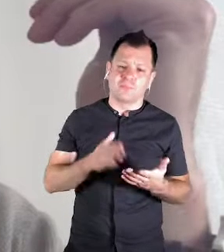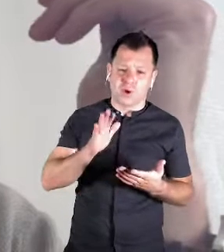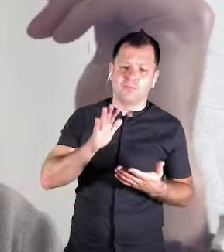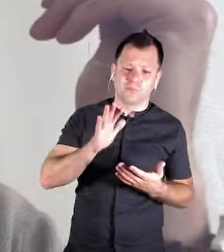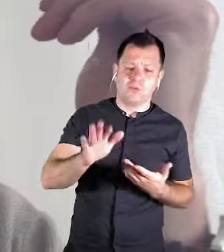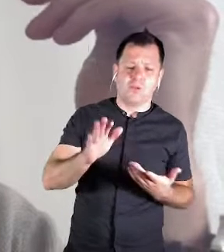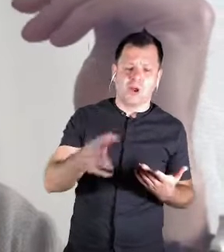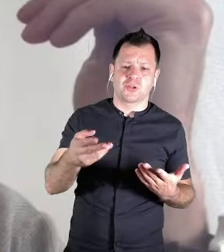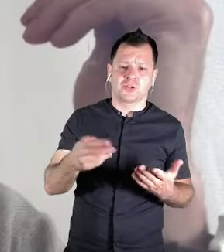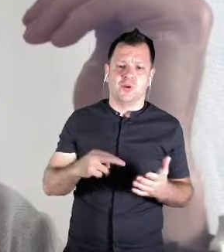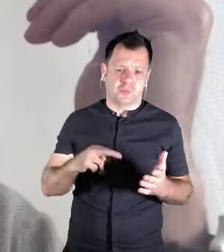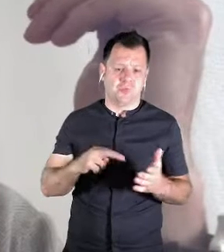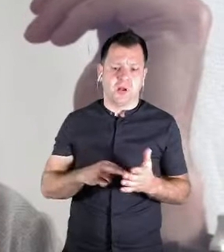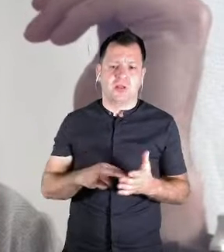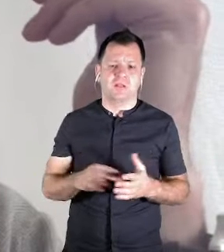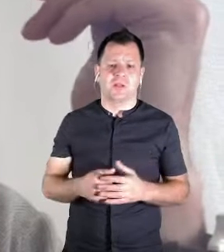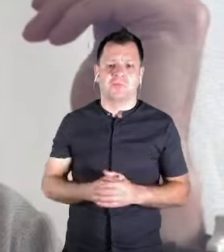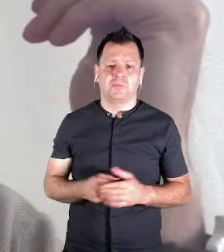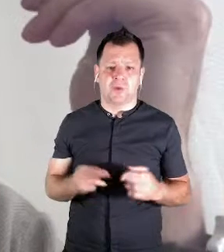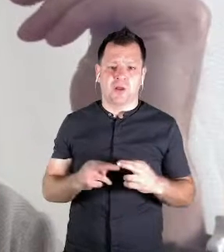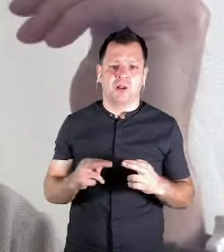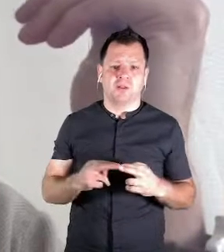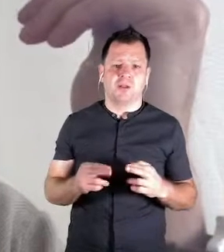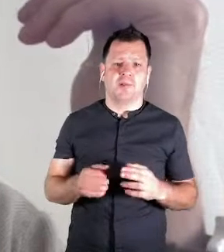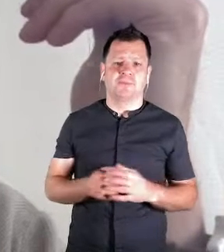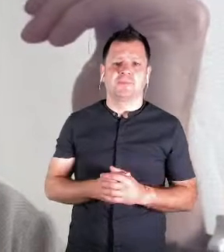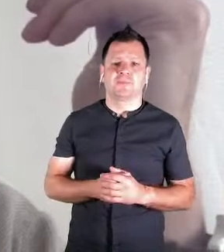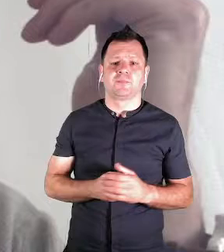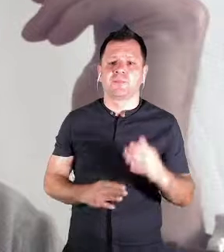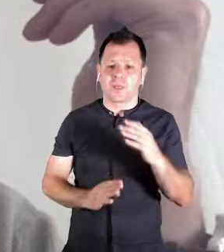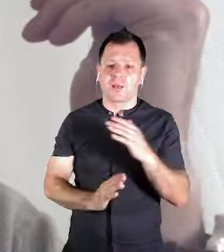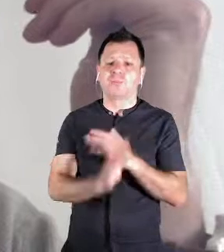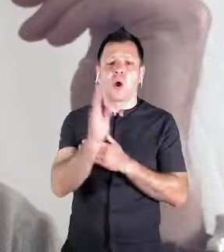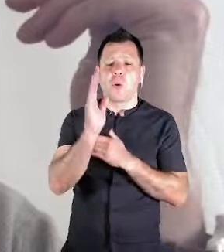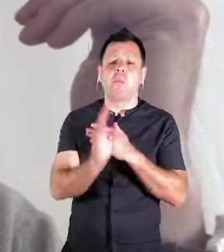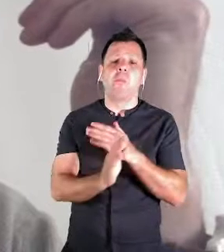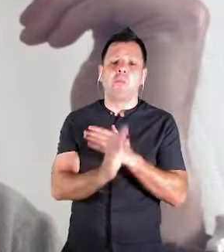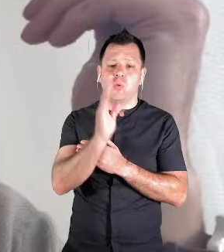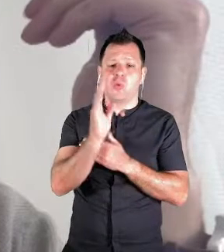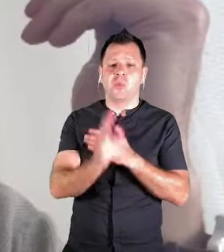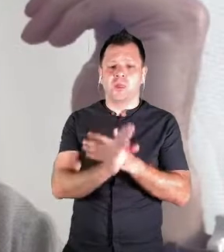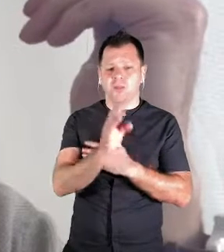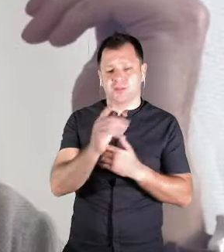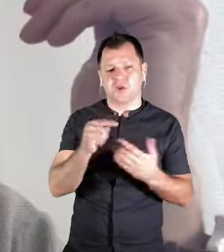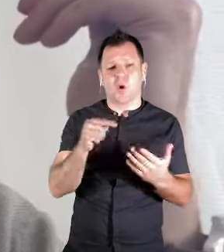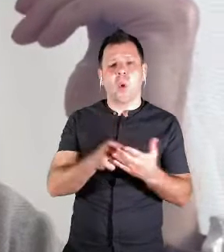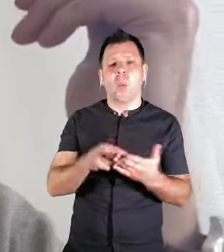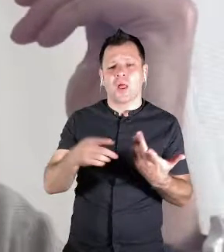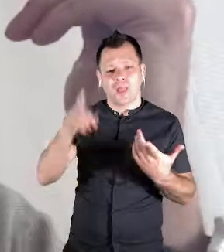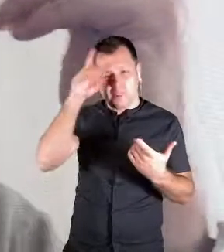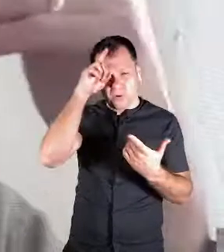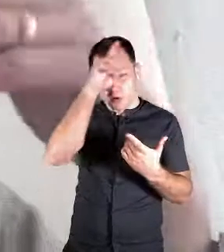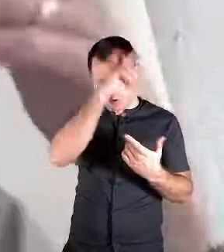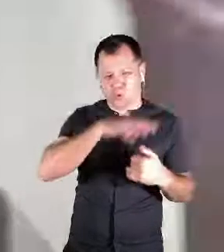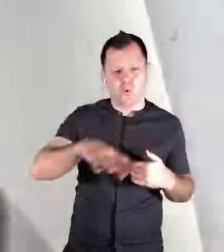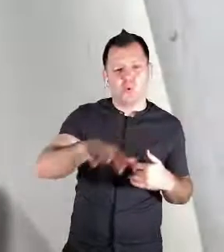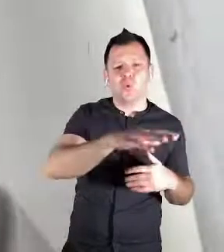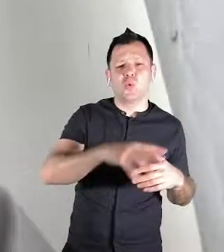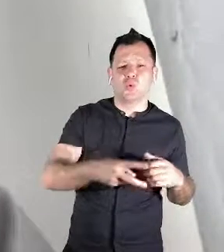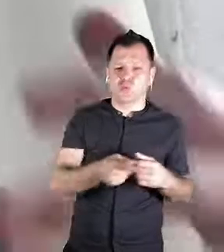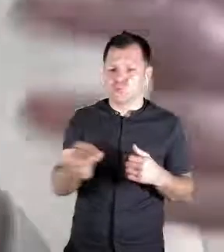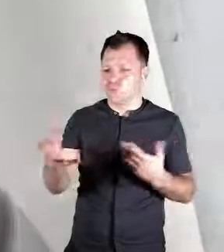densely populated. So you maybe don't see so much people outside, even